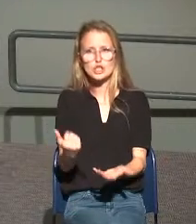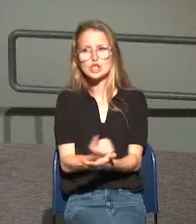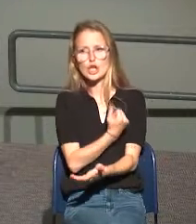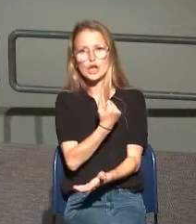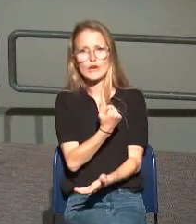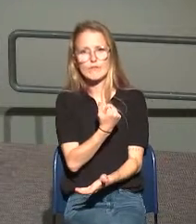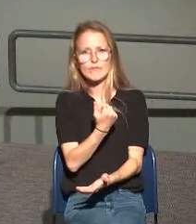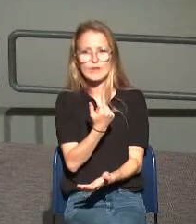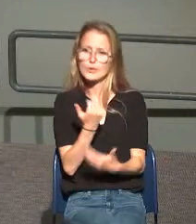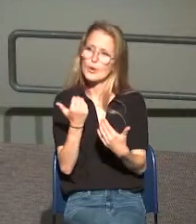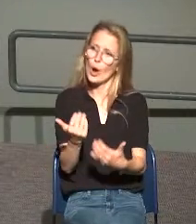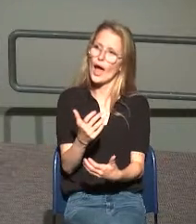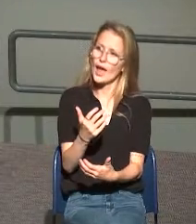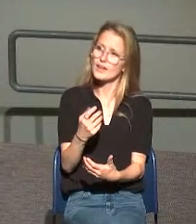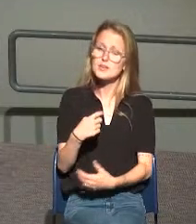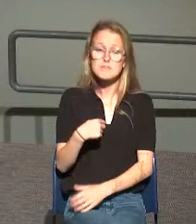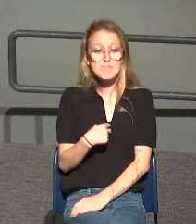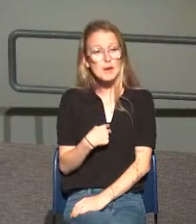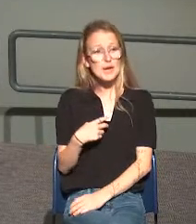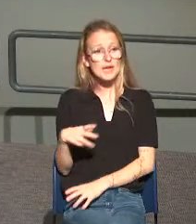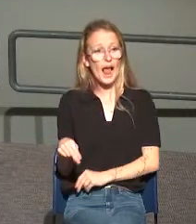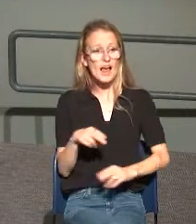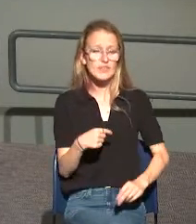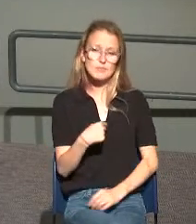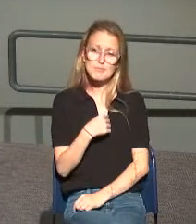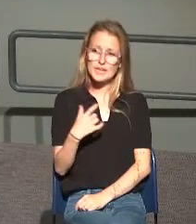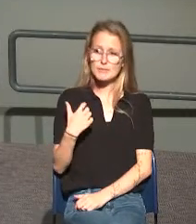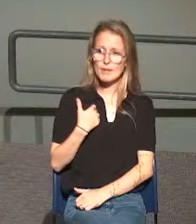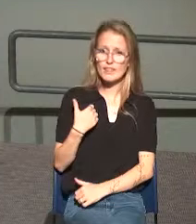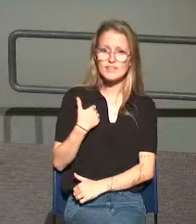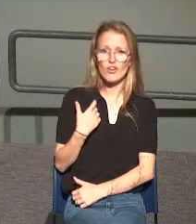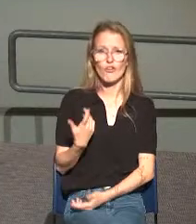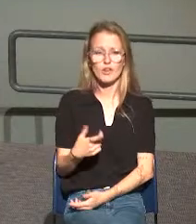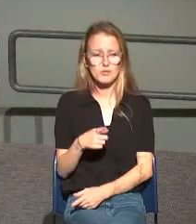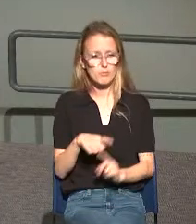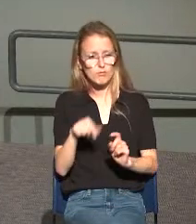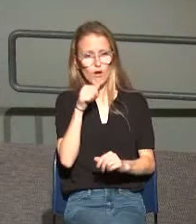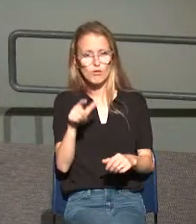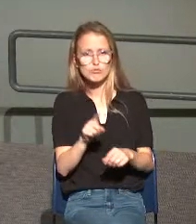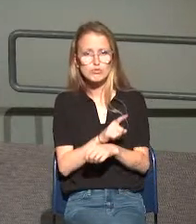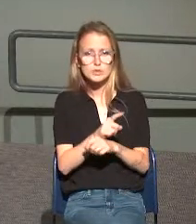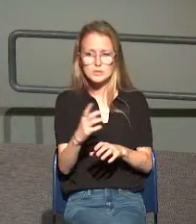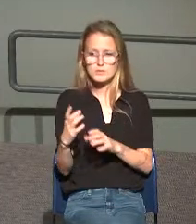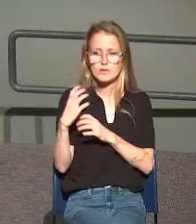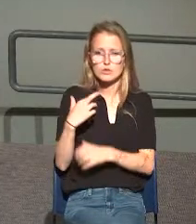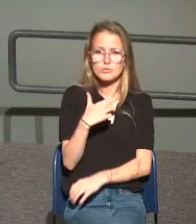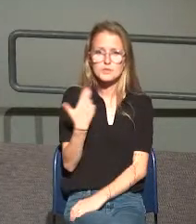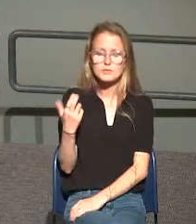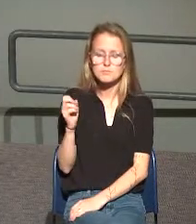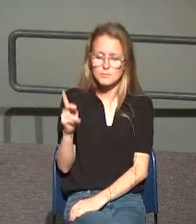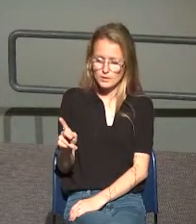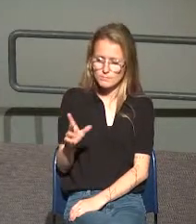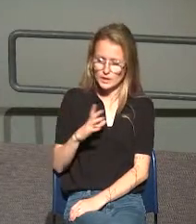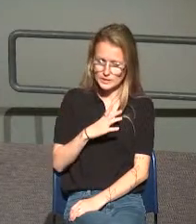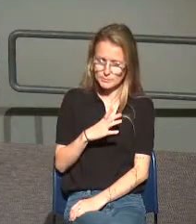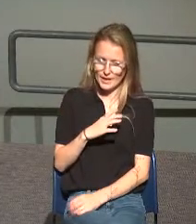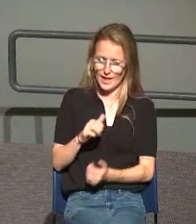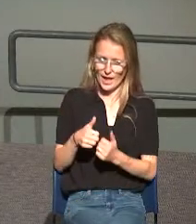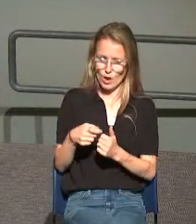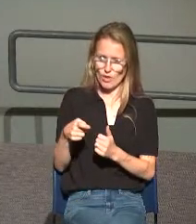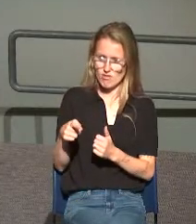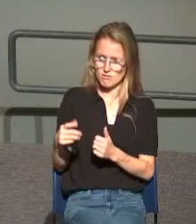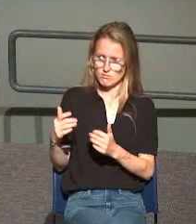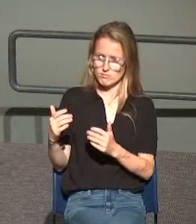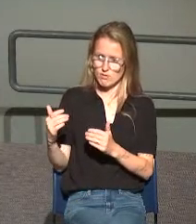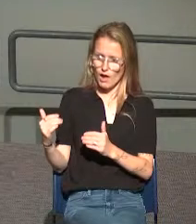this service? So how did that elevate this discussion into the public arena and kind of draw attention